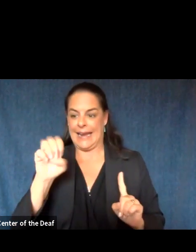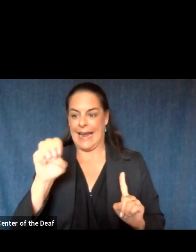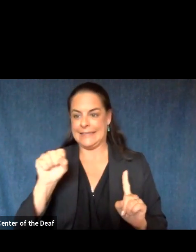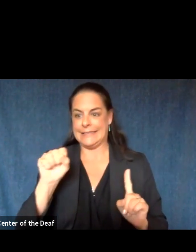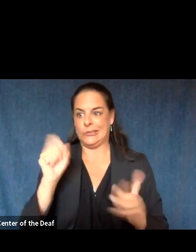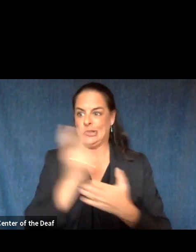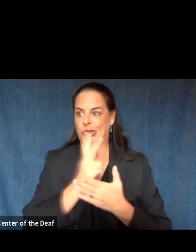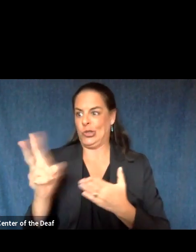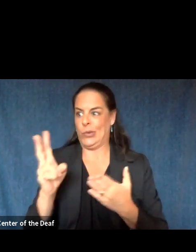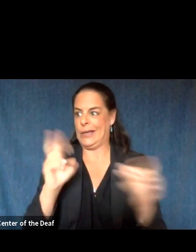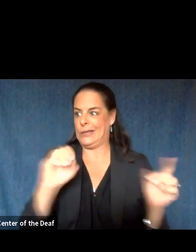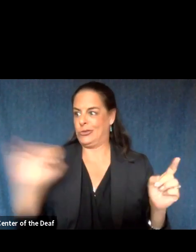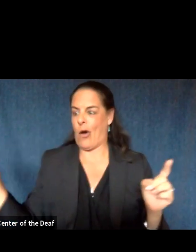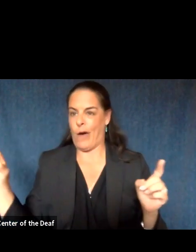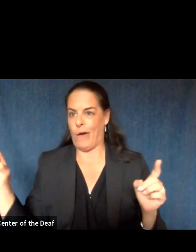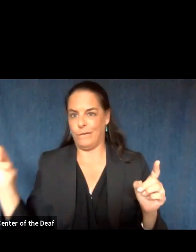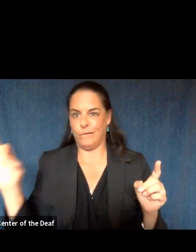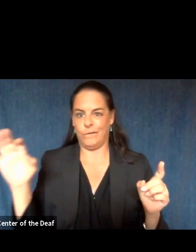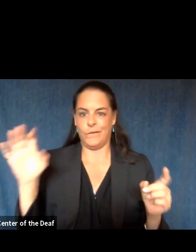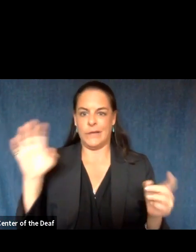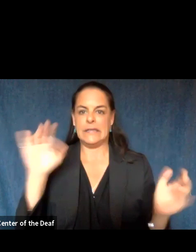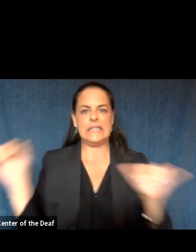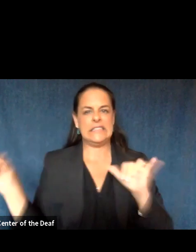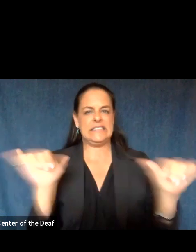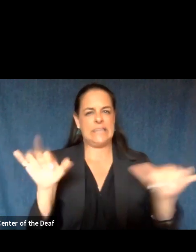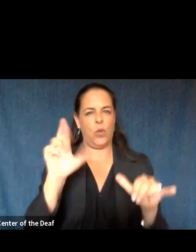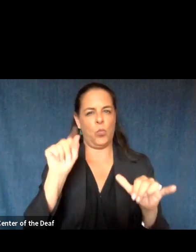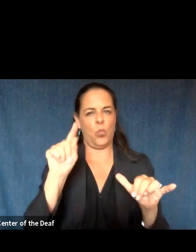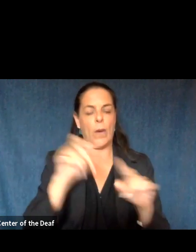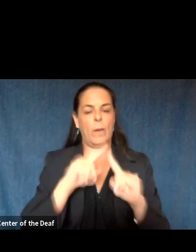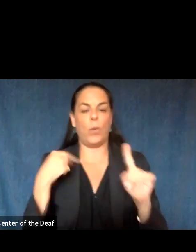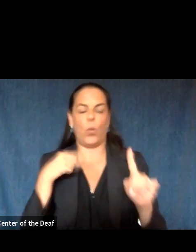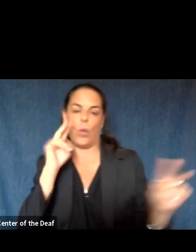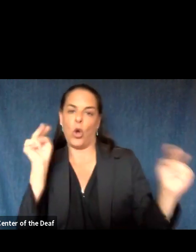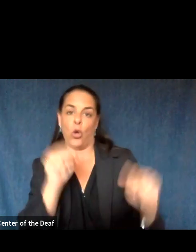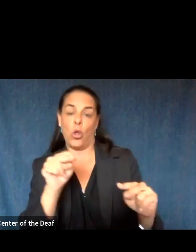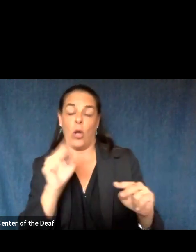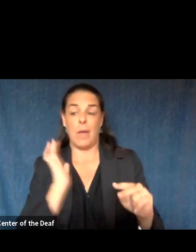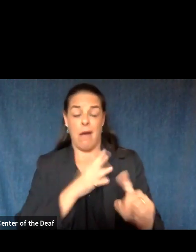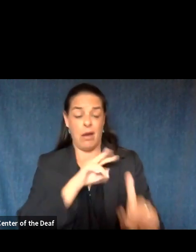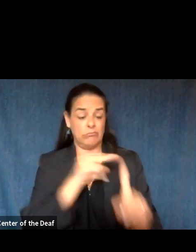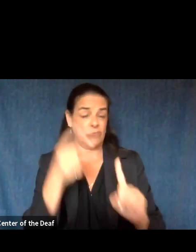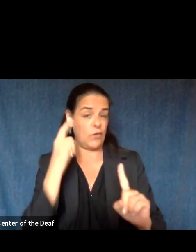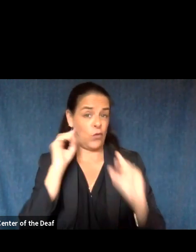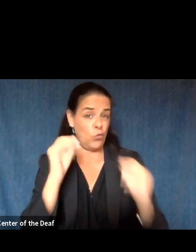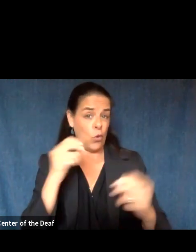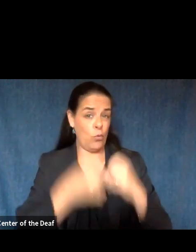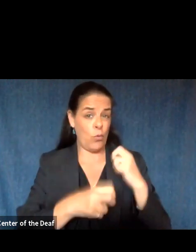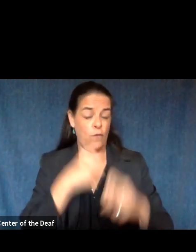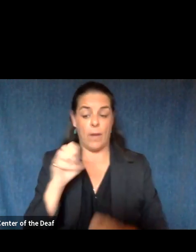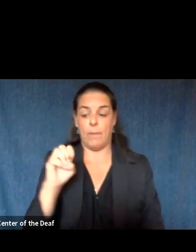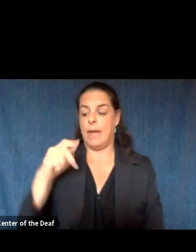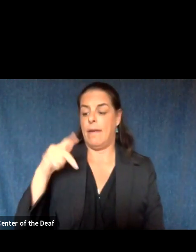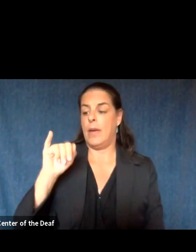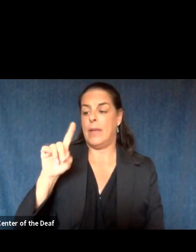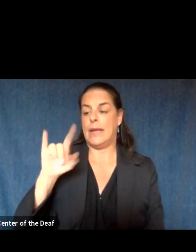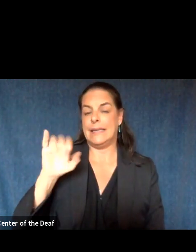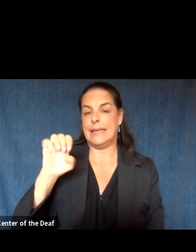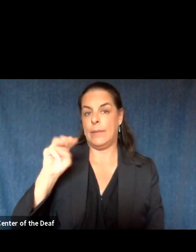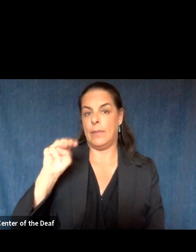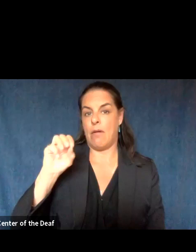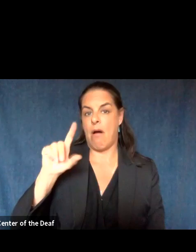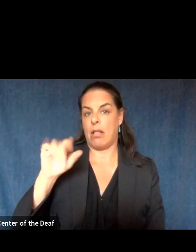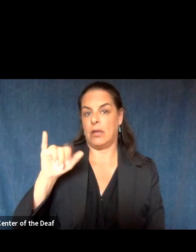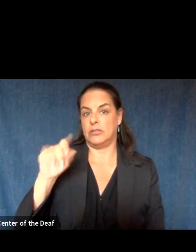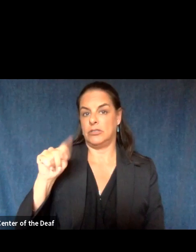rate. So we'll look into that, but from our perspective, I haven't heard any issues from our epidemiologist on how that information is being reported